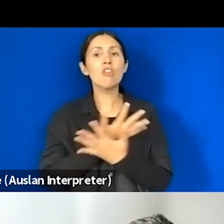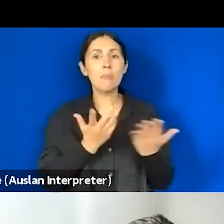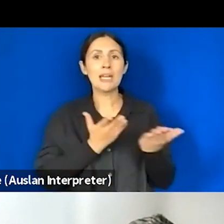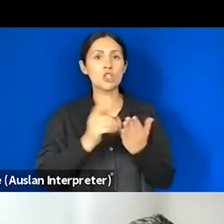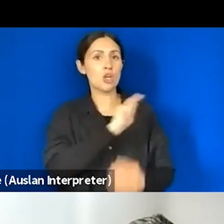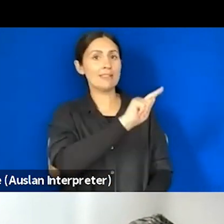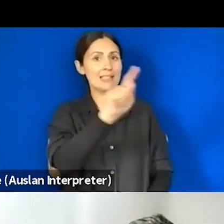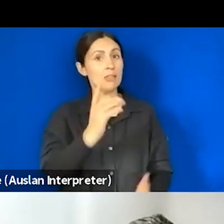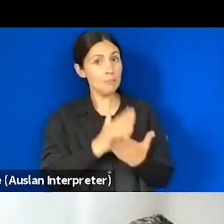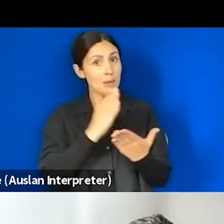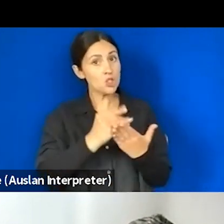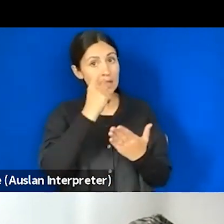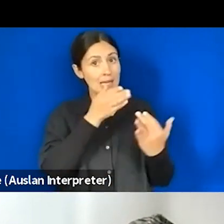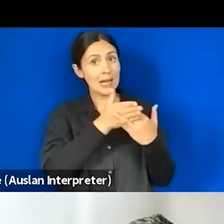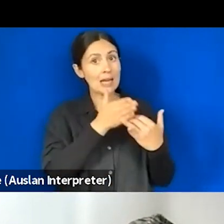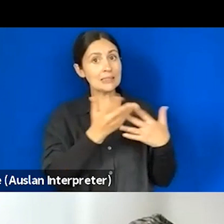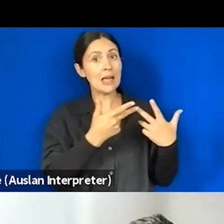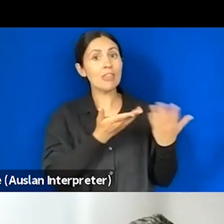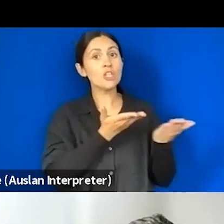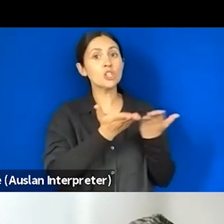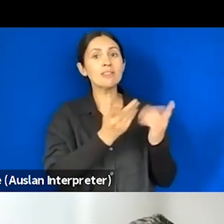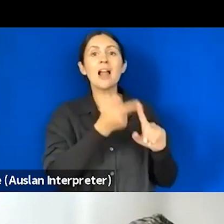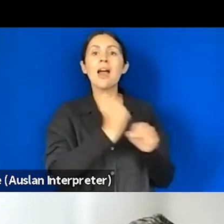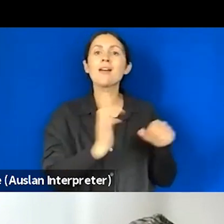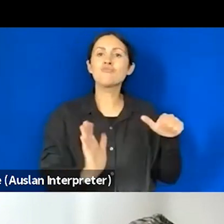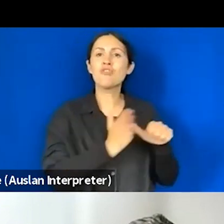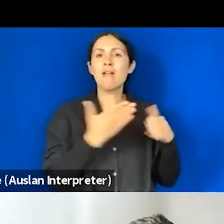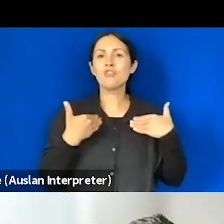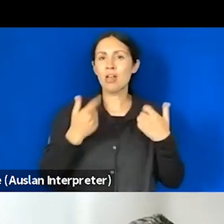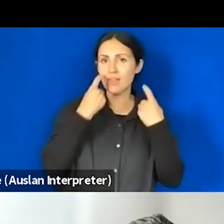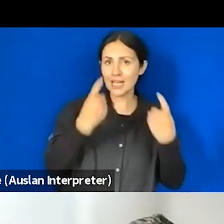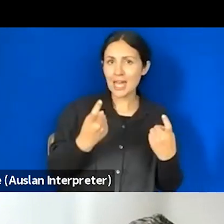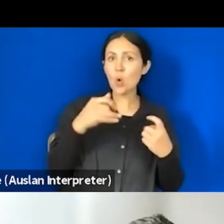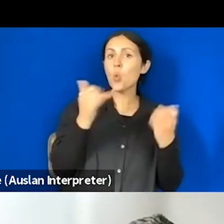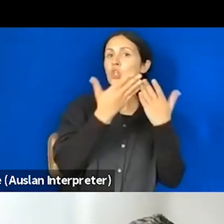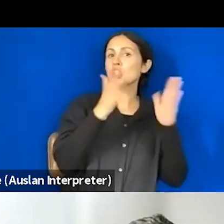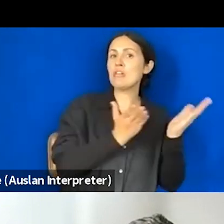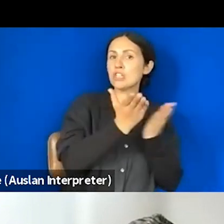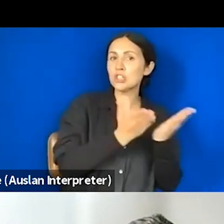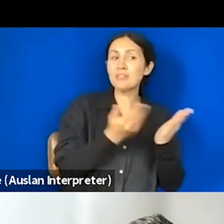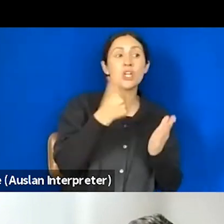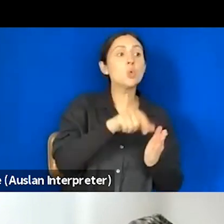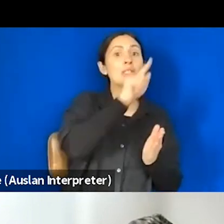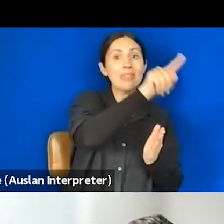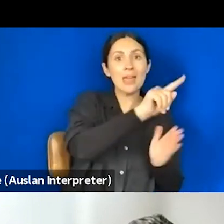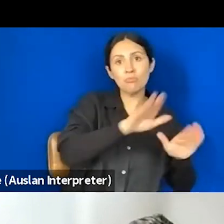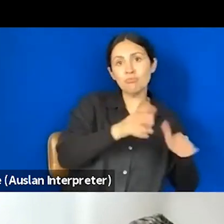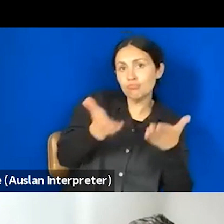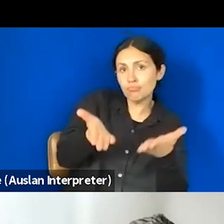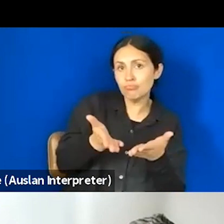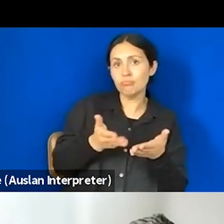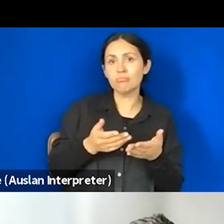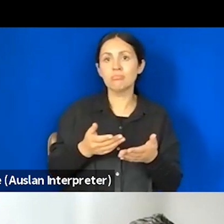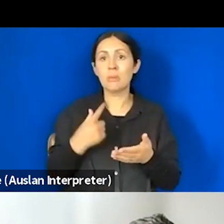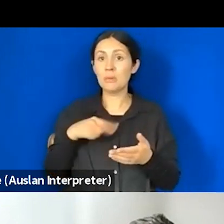are accessing. And a lot of that is around primary health care and generic services, and see whether we can engage with them through those services, I think,